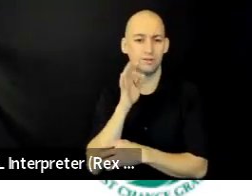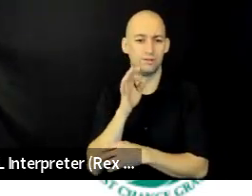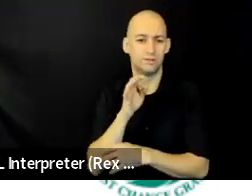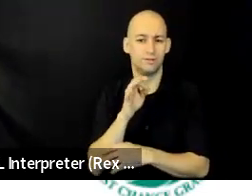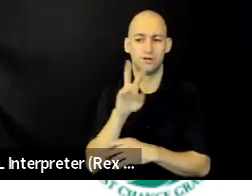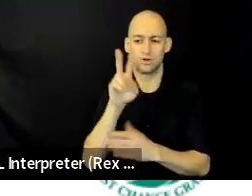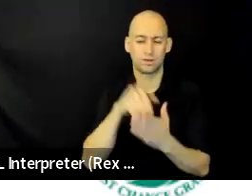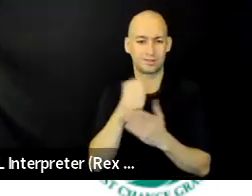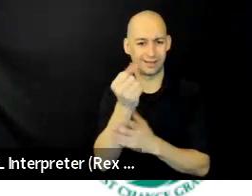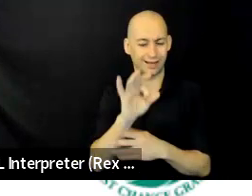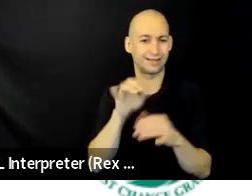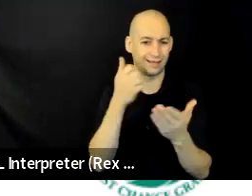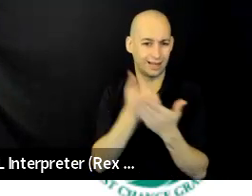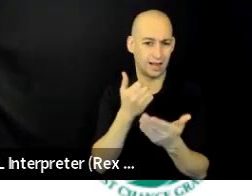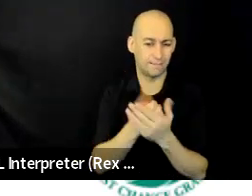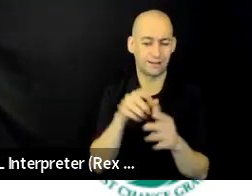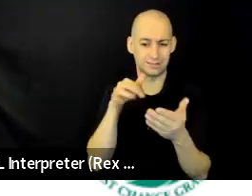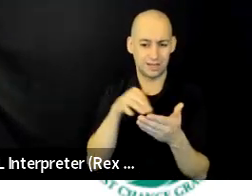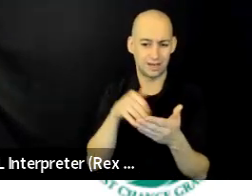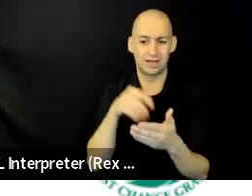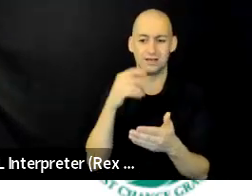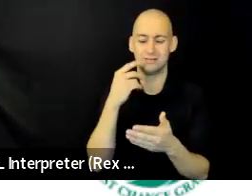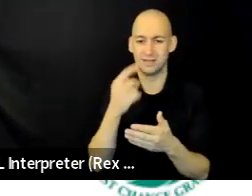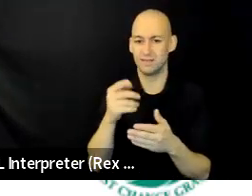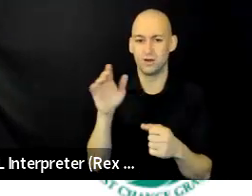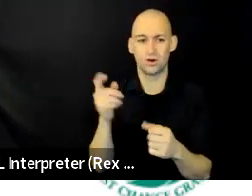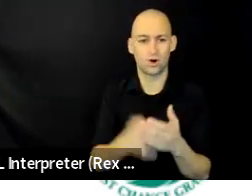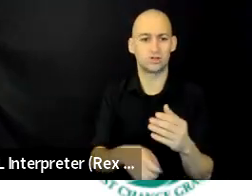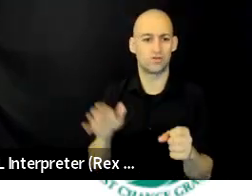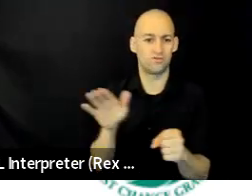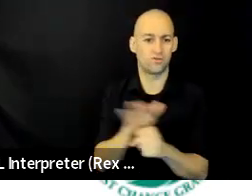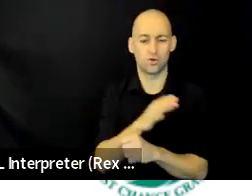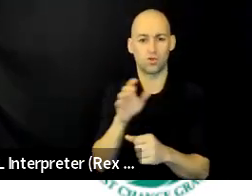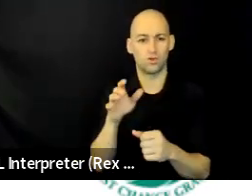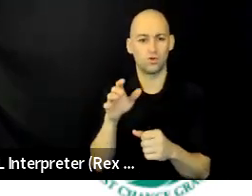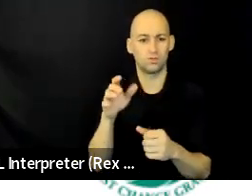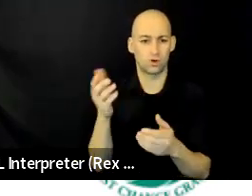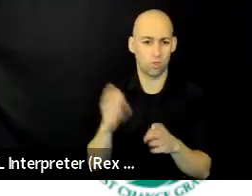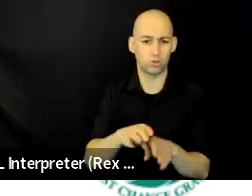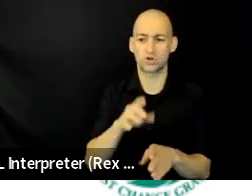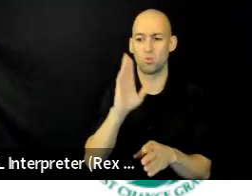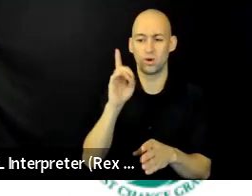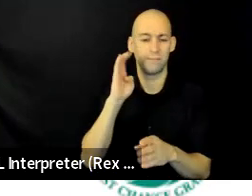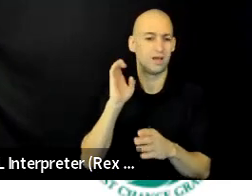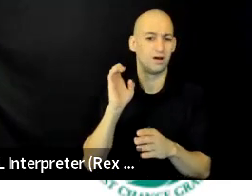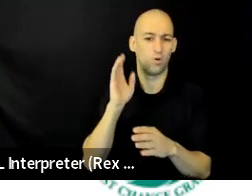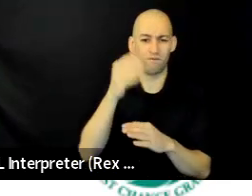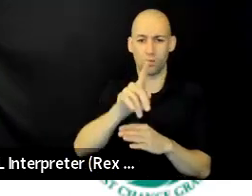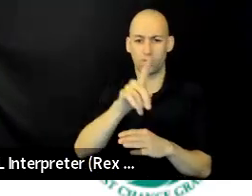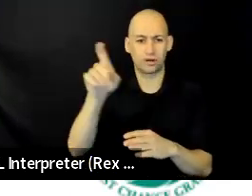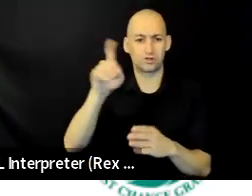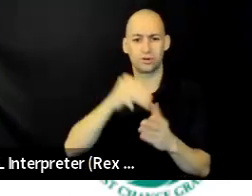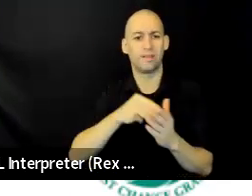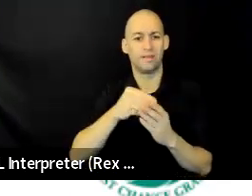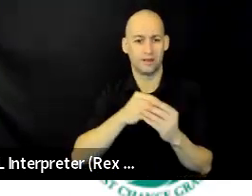2018 economic study estimated the cost of full closure for 1 year would be in the hundreds of millions. Next slide,